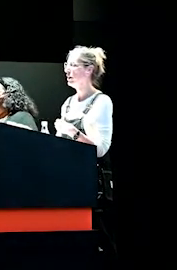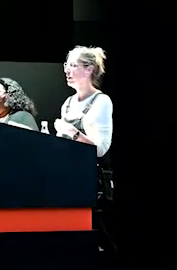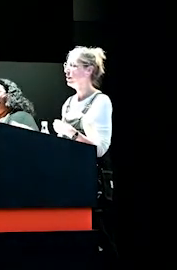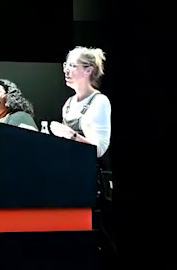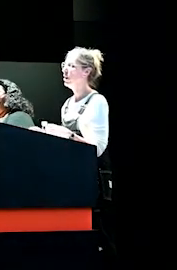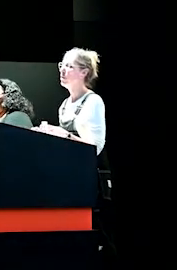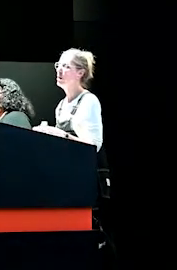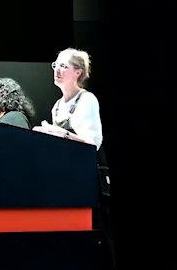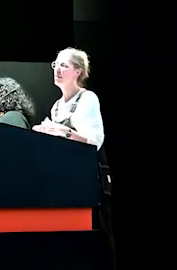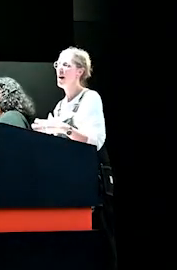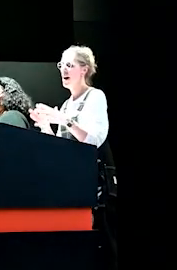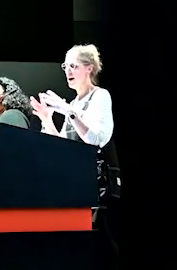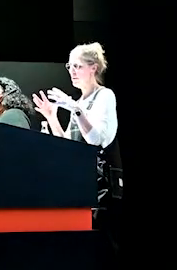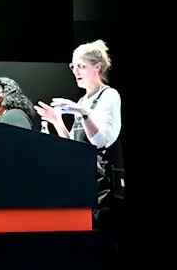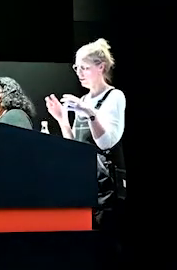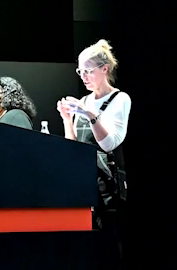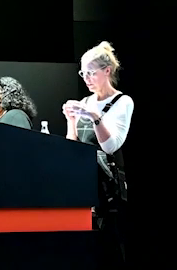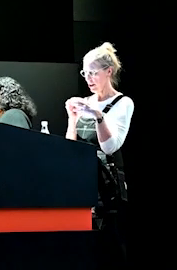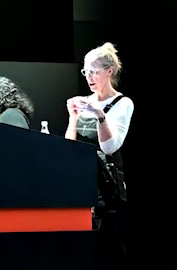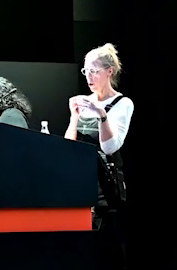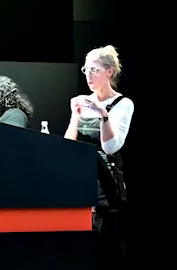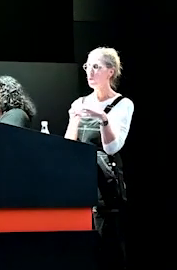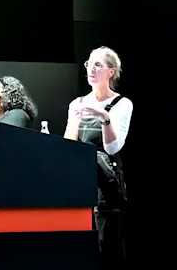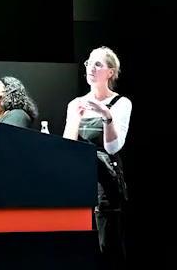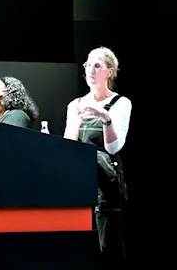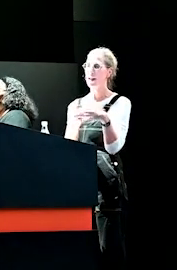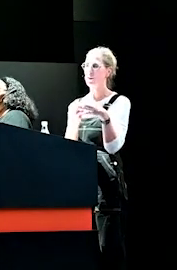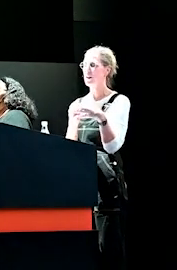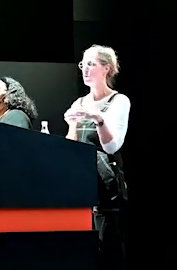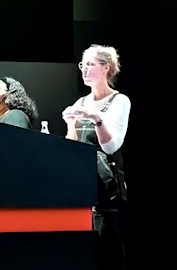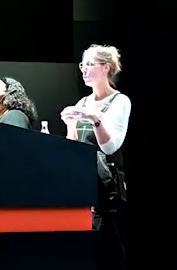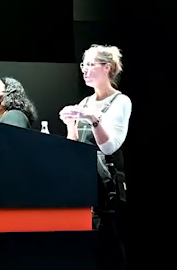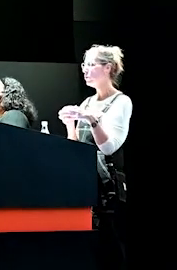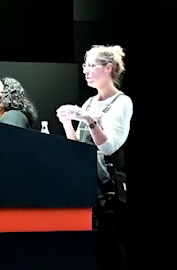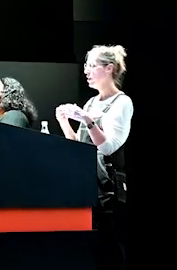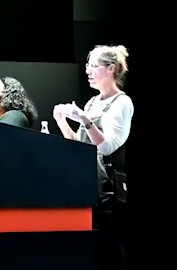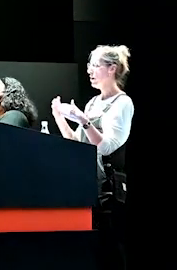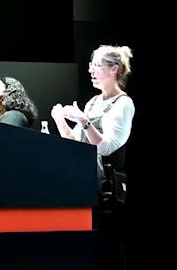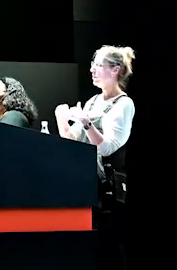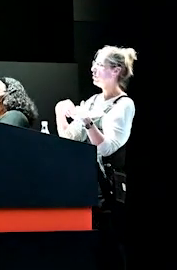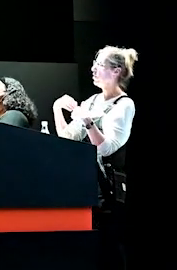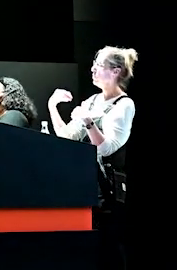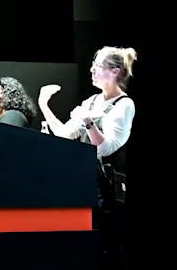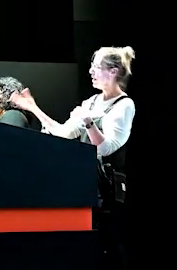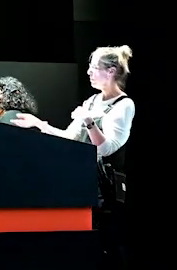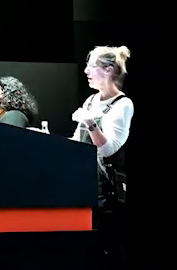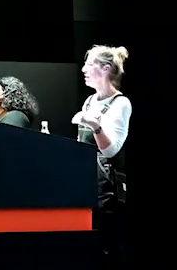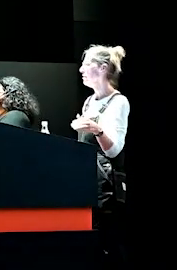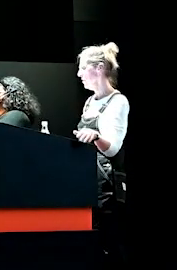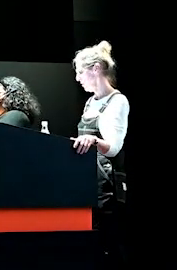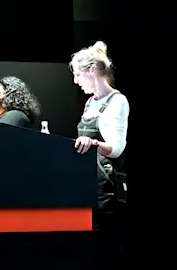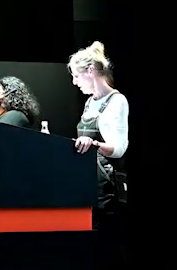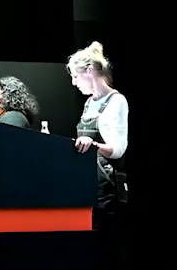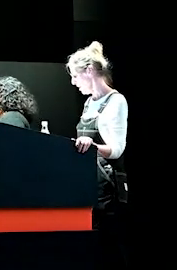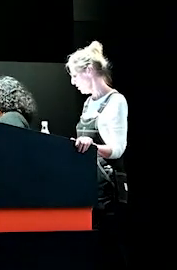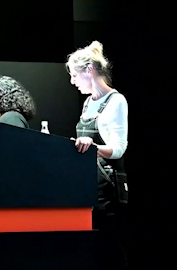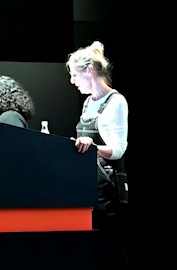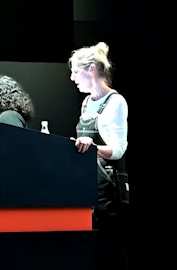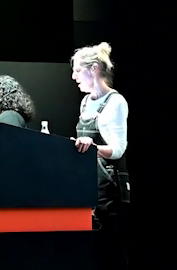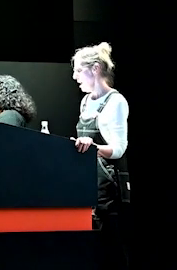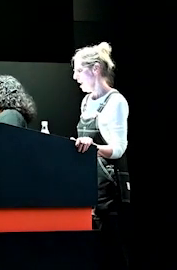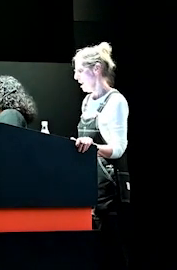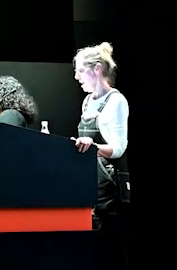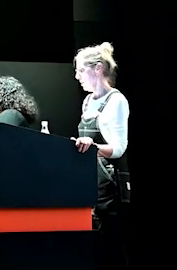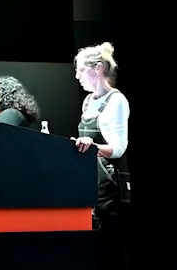forward. You know, it's not about just only following the rules, but also being part of the